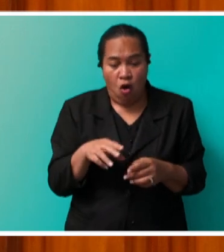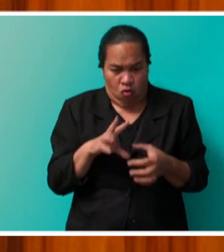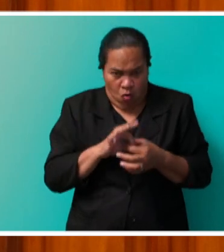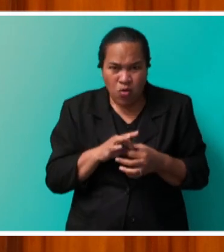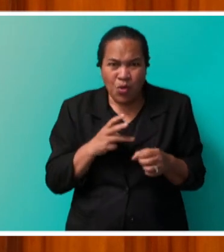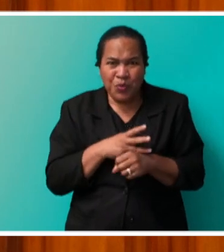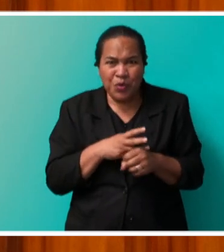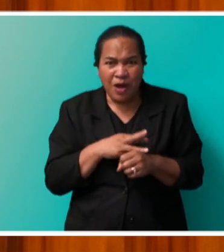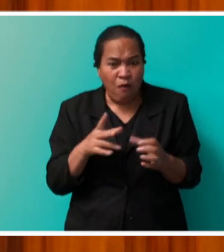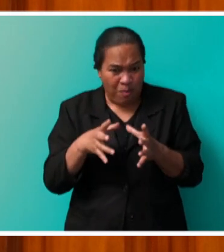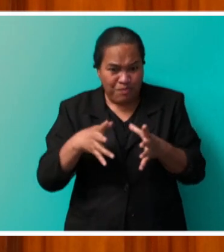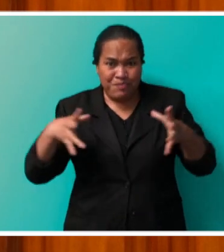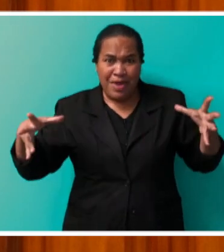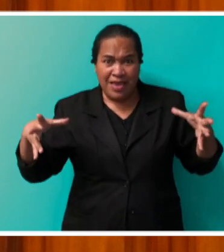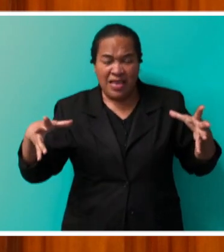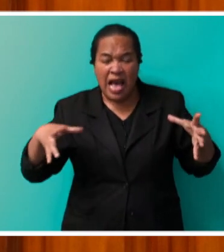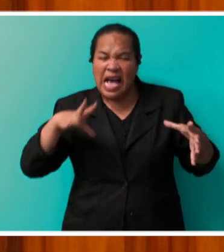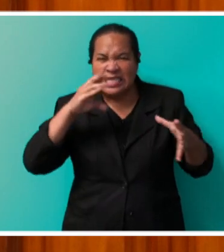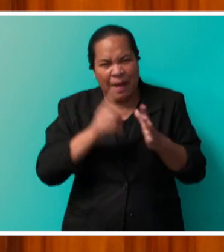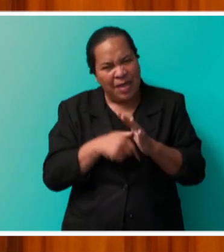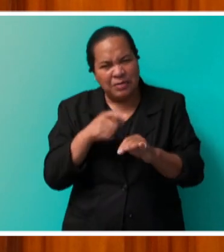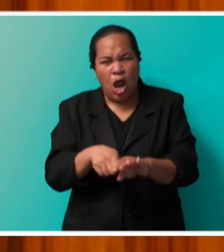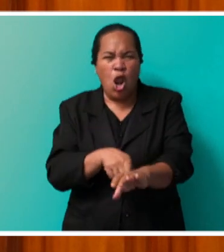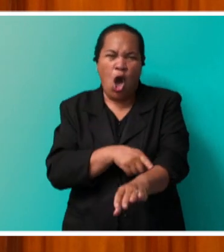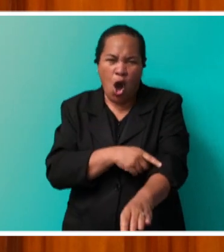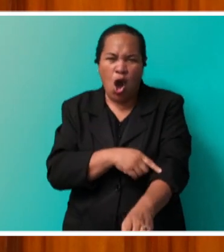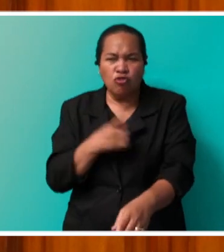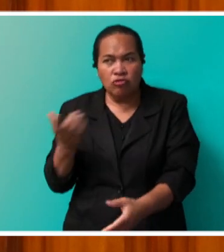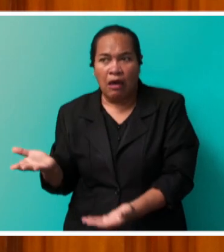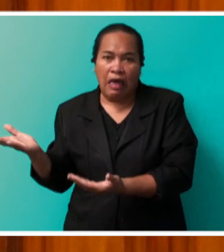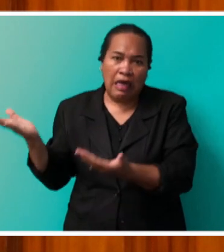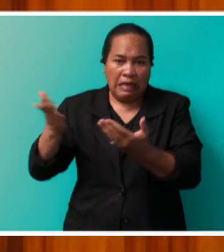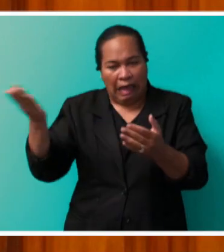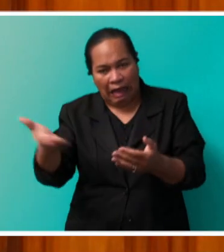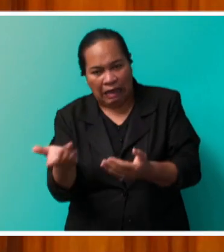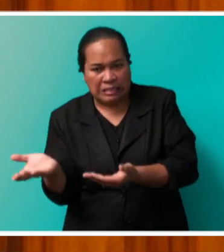large dimensions, can sometimes take long to produce and deliver. And